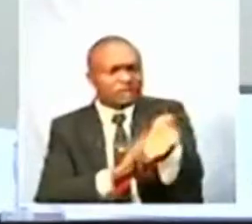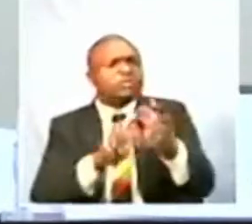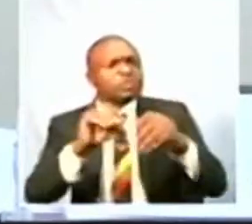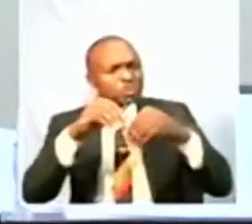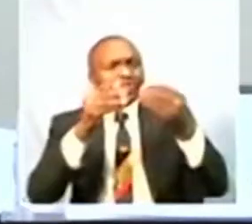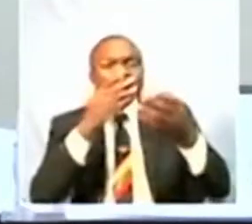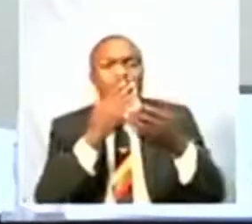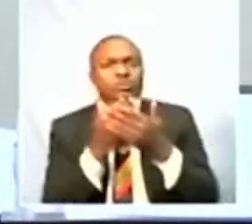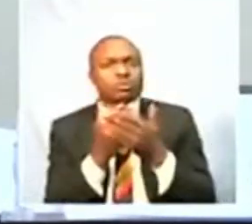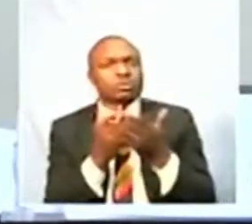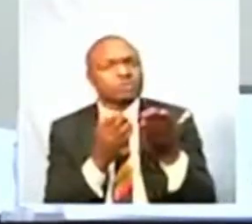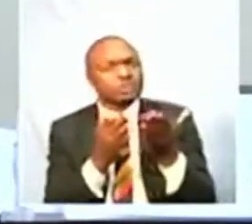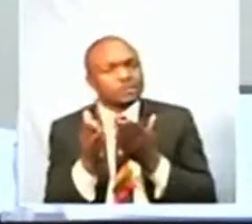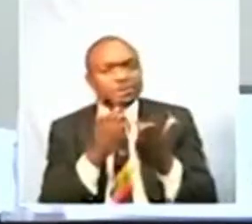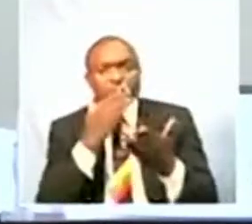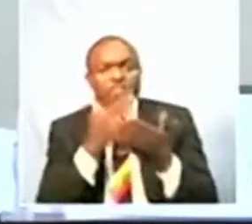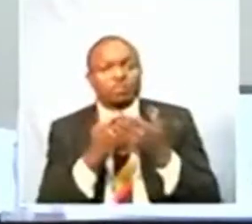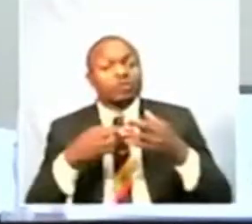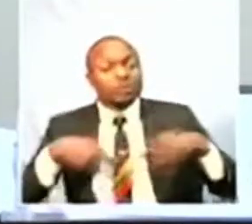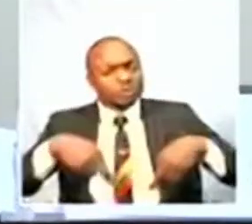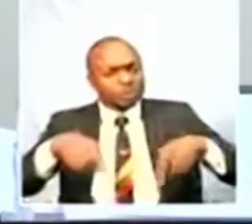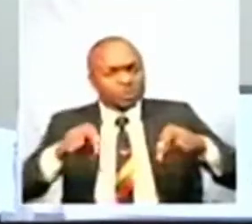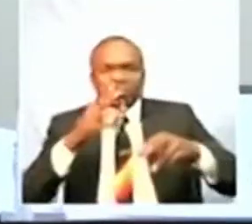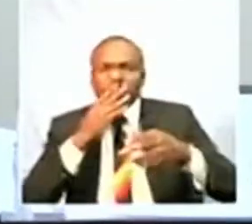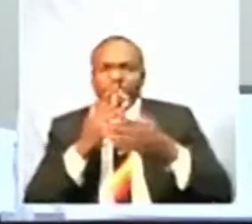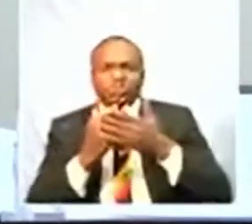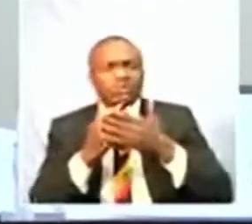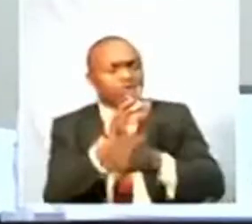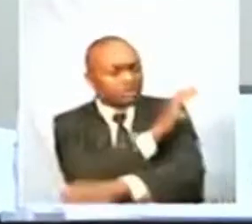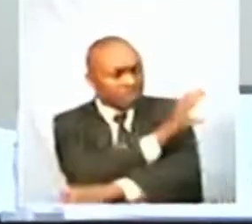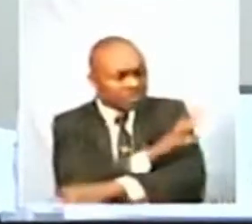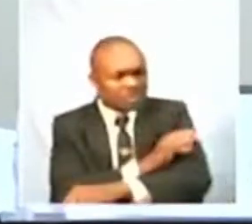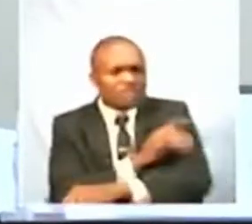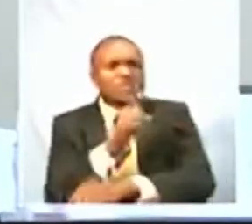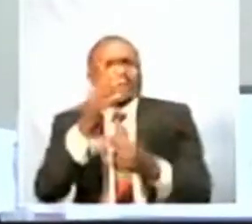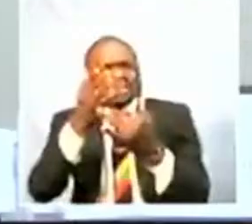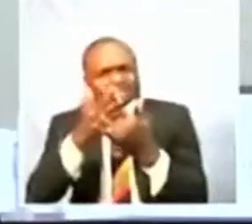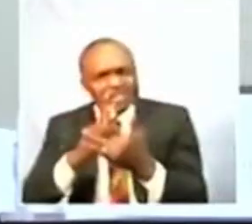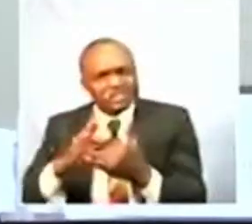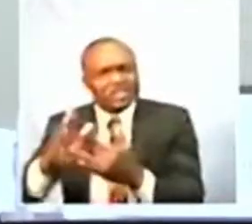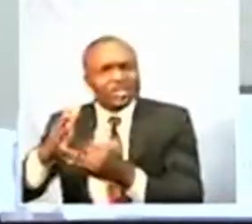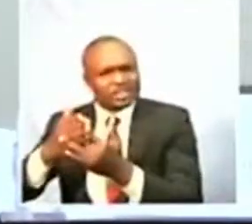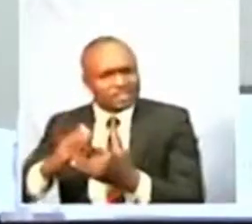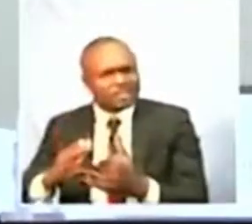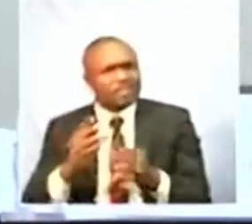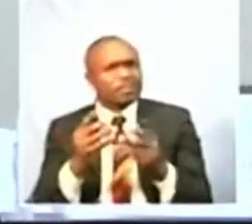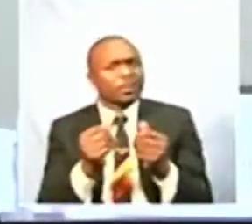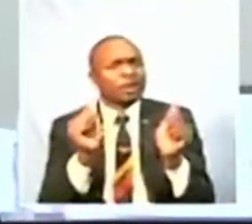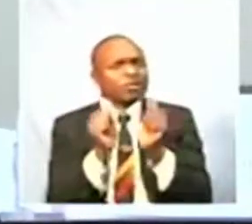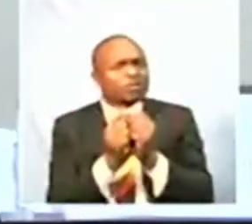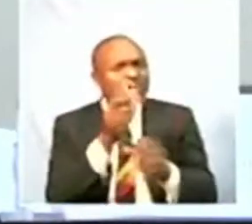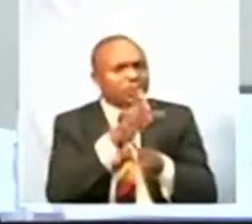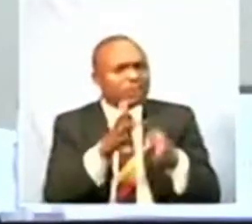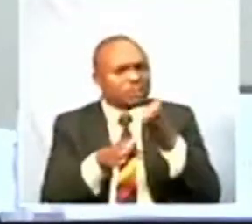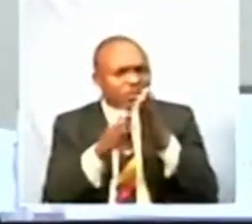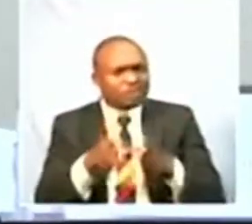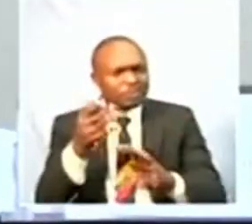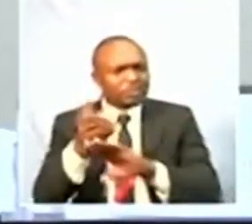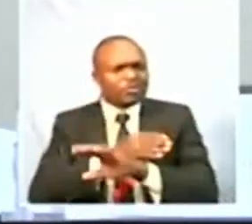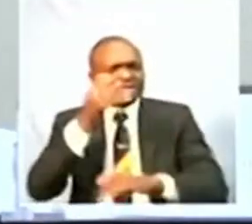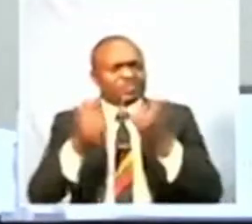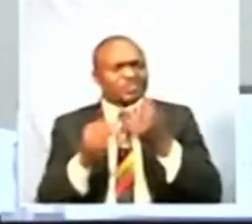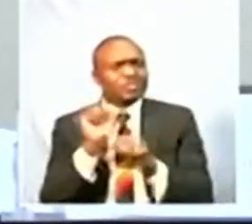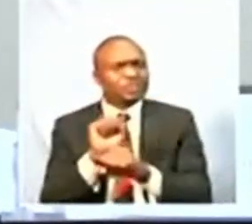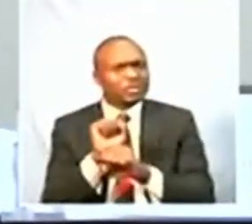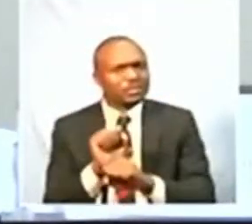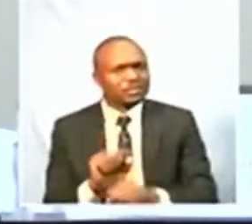service, a good road, a good health post. You are sharing money with contractors even before they do work.